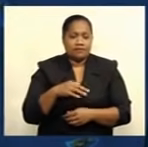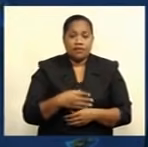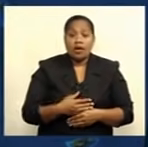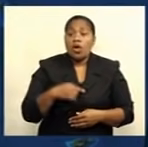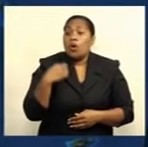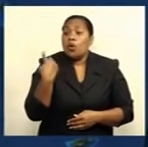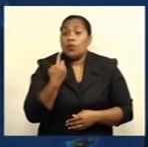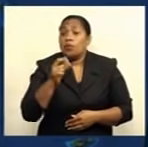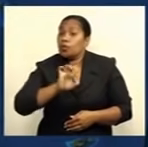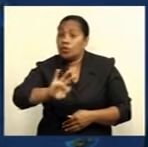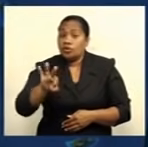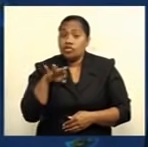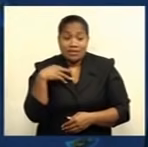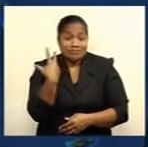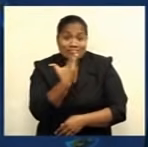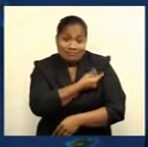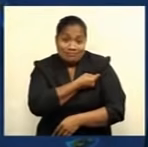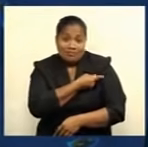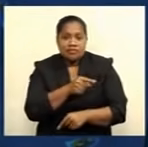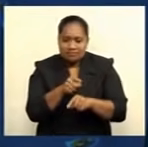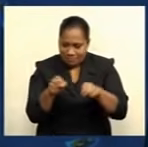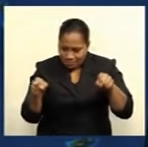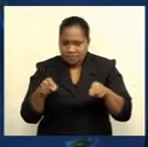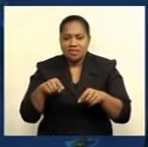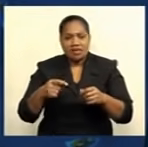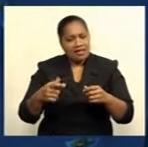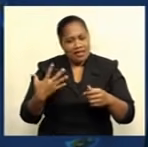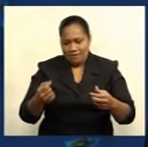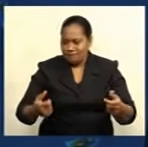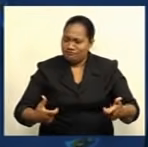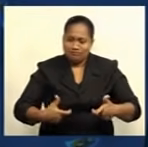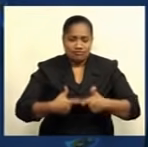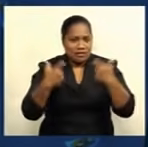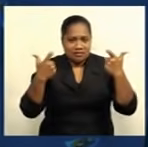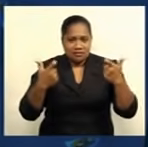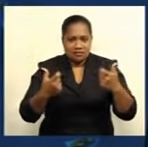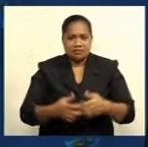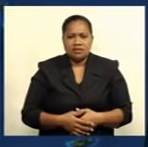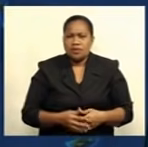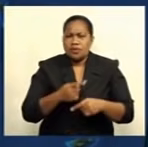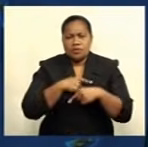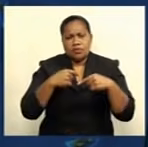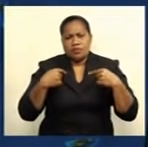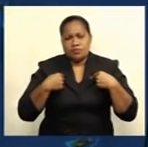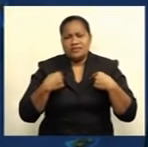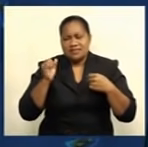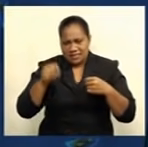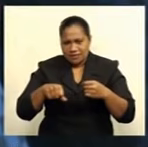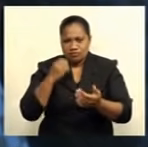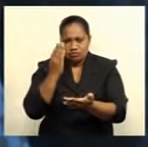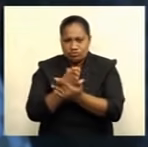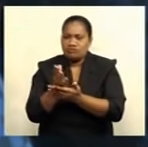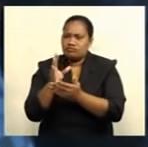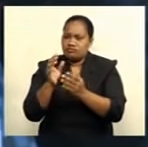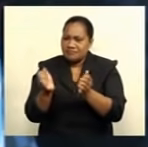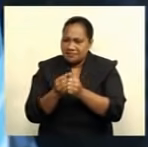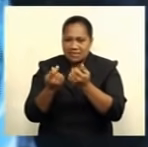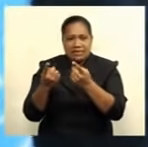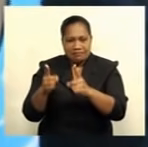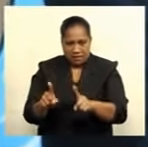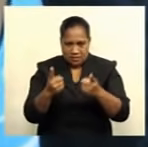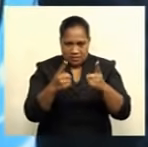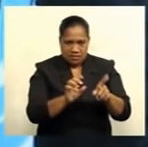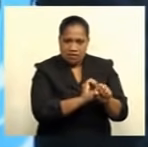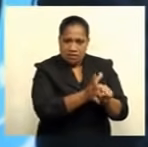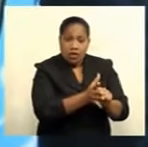vaccination will face a lot of challenges. The fact of the matter is that we have lost a lot of lives to COVID-19 because they haven't got